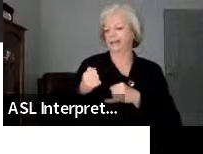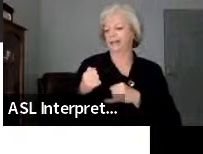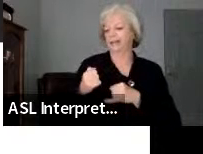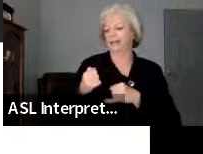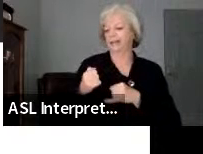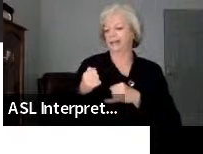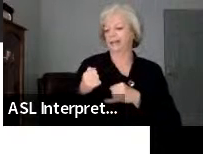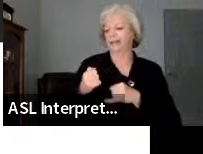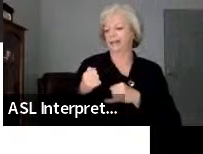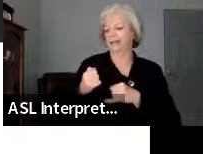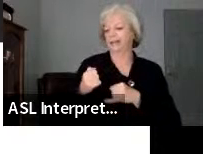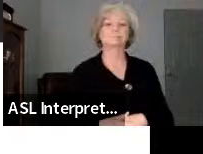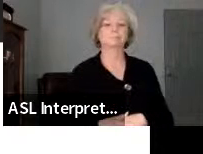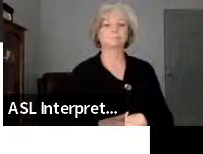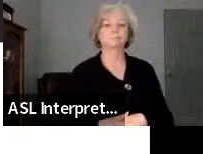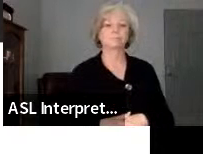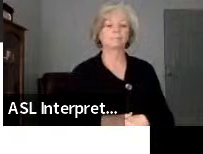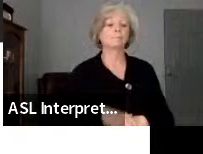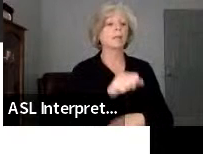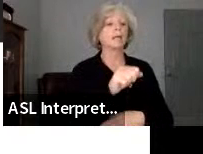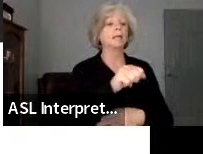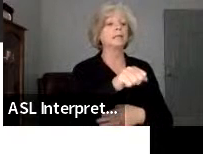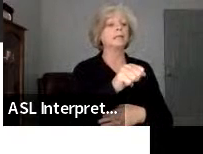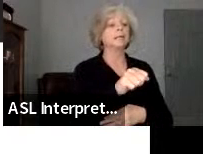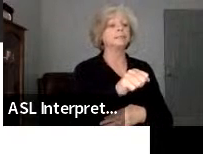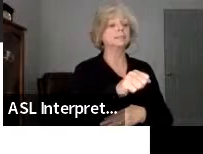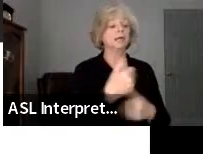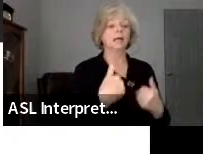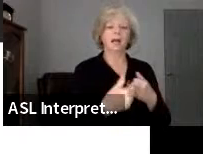Yeah, and so I think I covered some of this, but again,